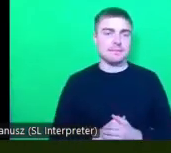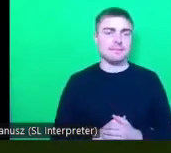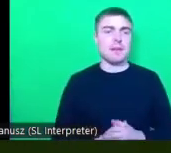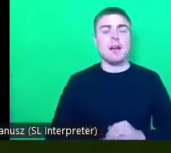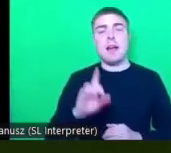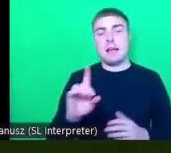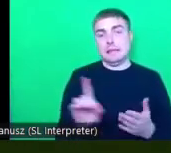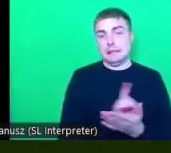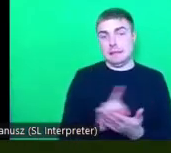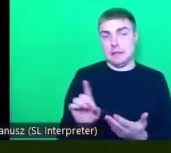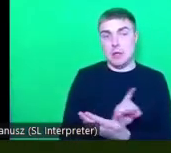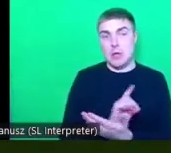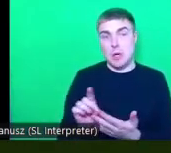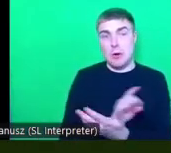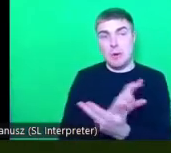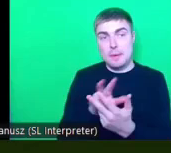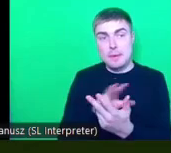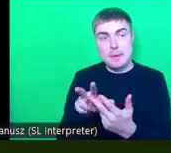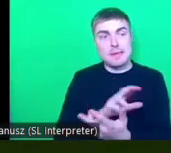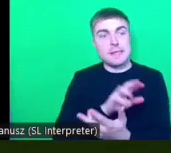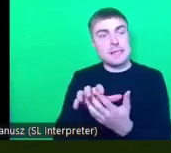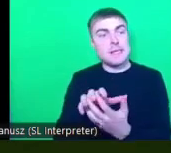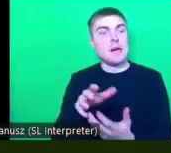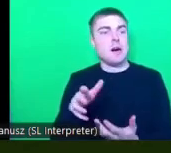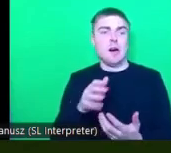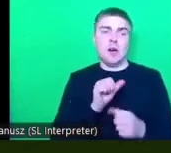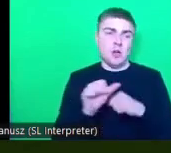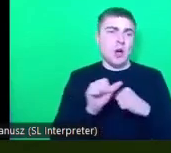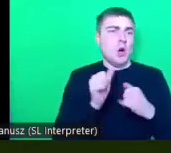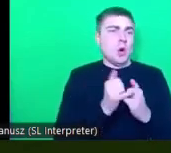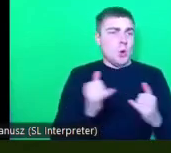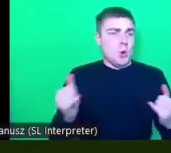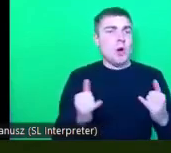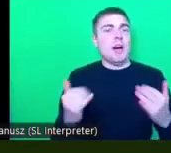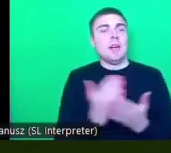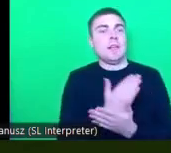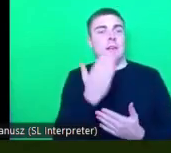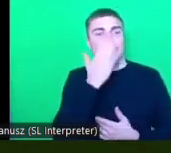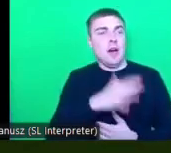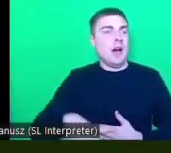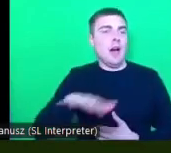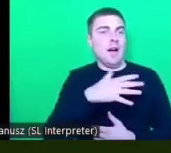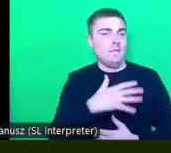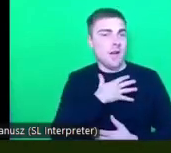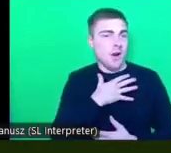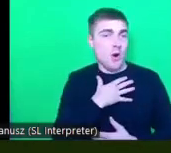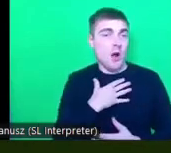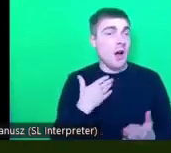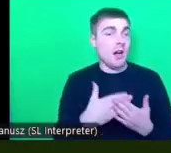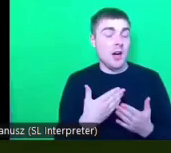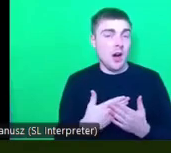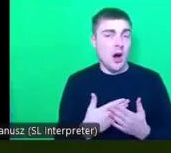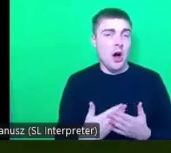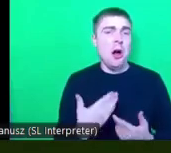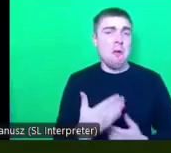home ranges where wolves spend most of the time. But you see here that we actually have moose that, even though they live inside a wolf territory, they may be